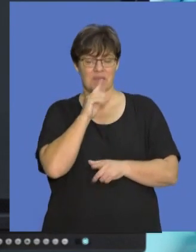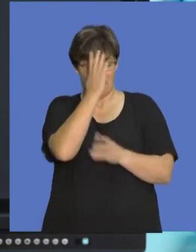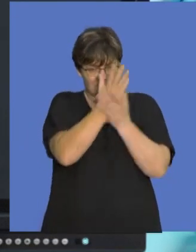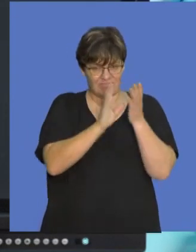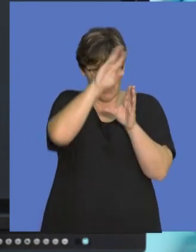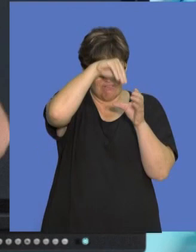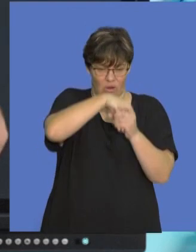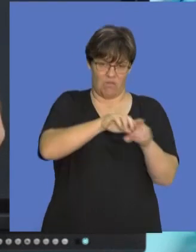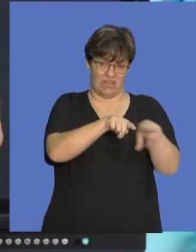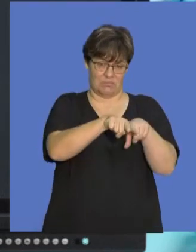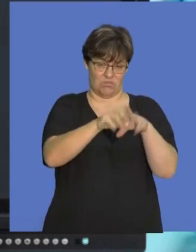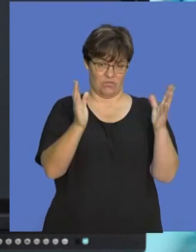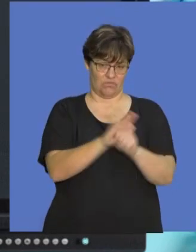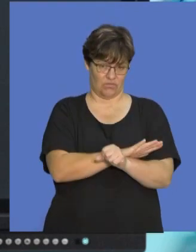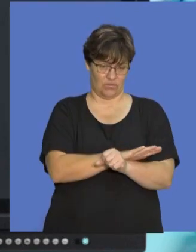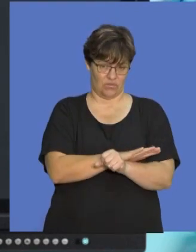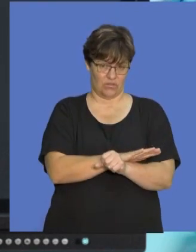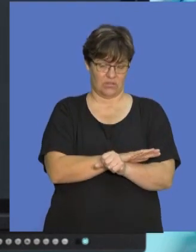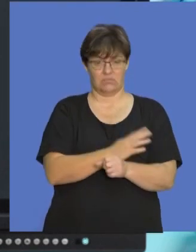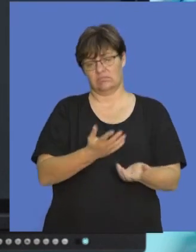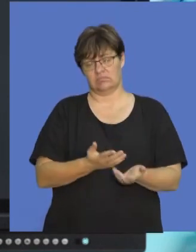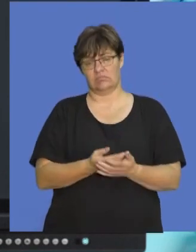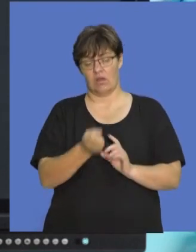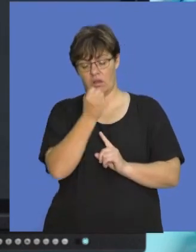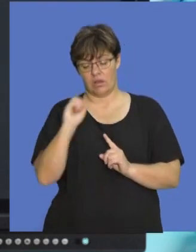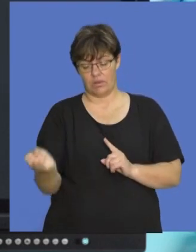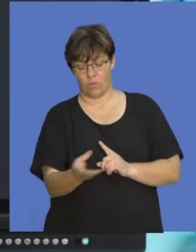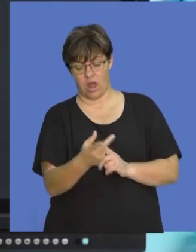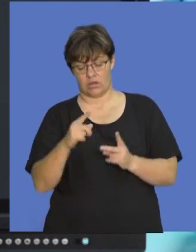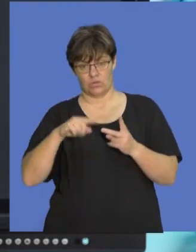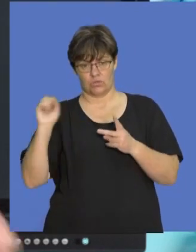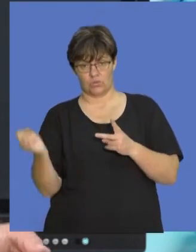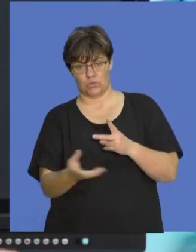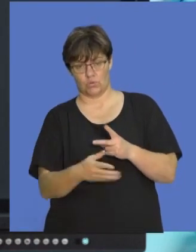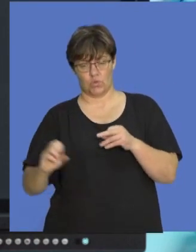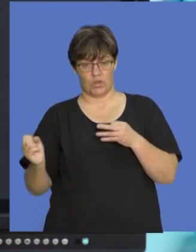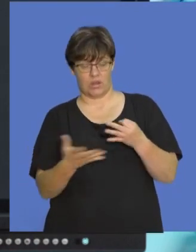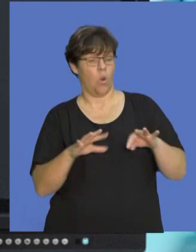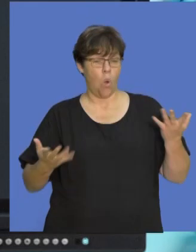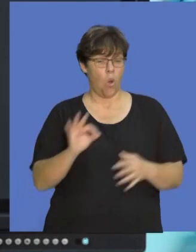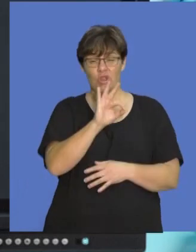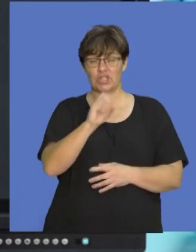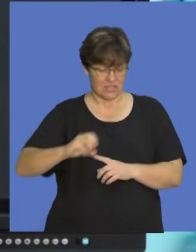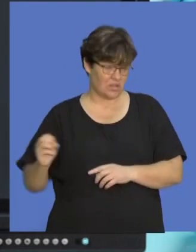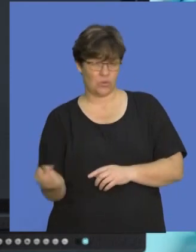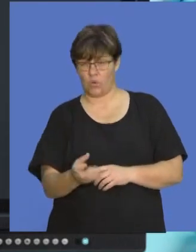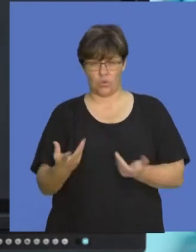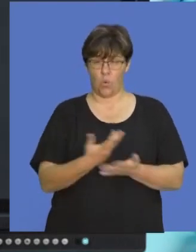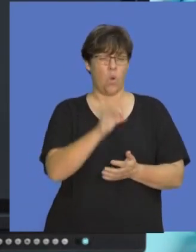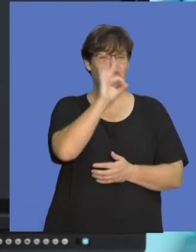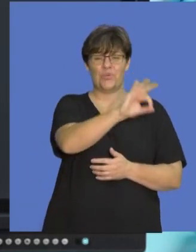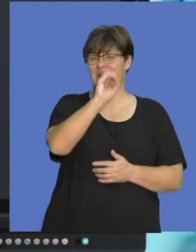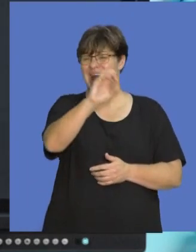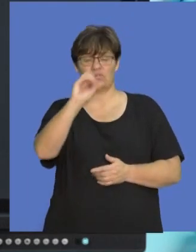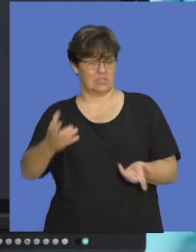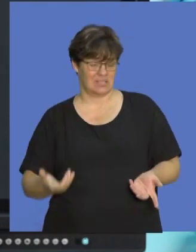experiment. And we could do only 3 throws of a dice, or we could do 30 throws of a dice, or